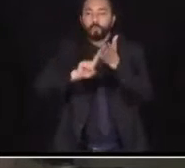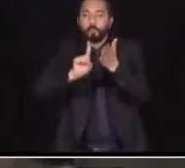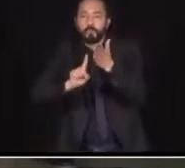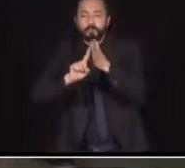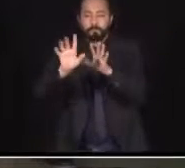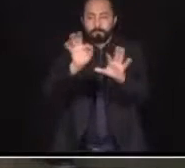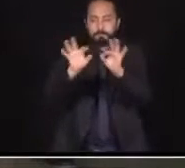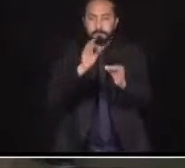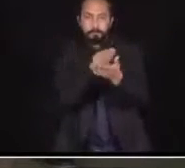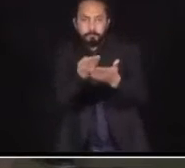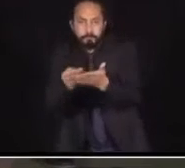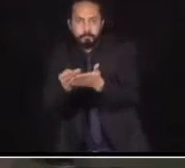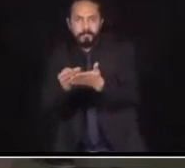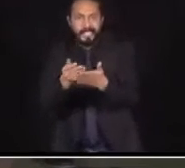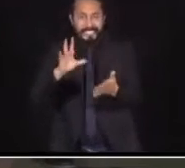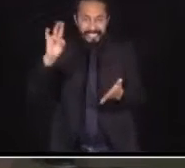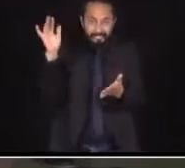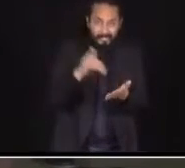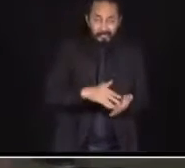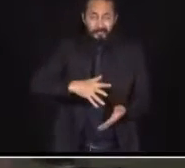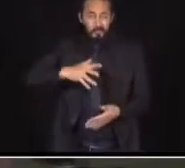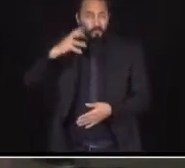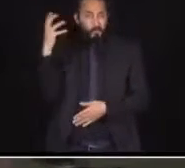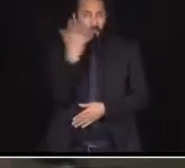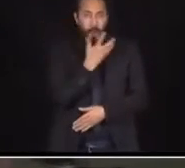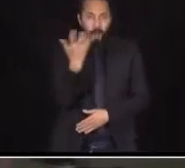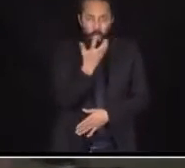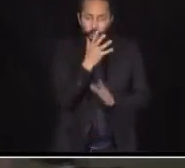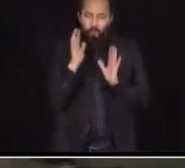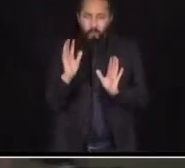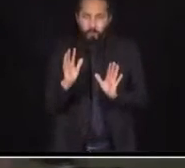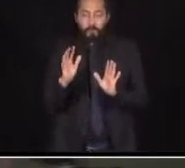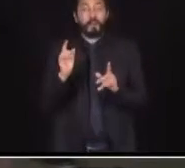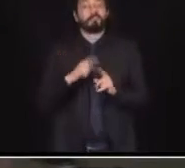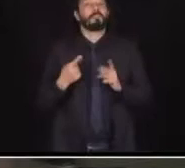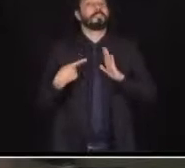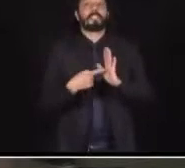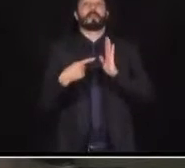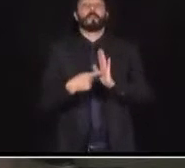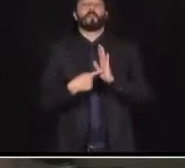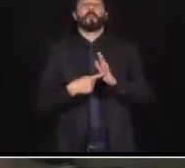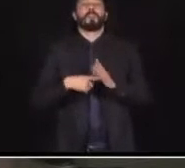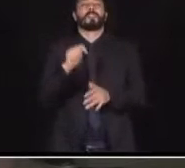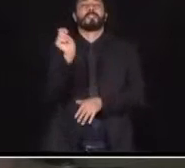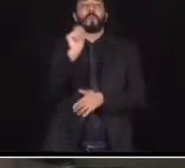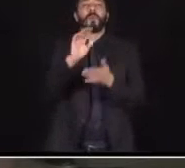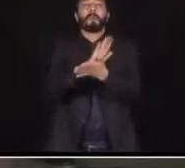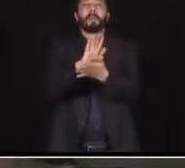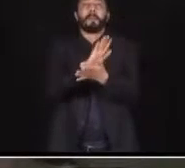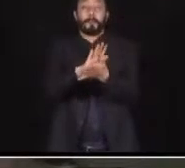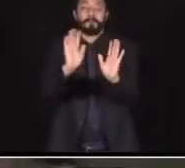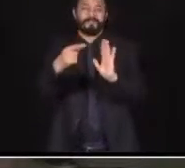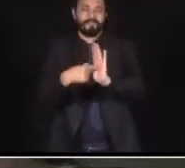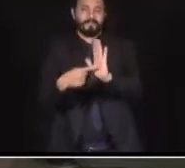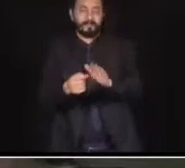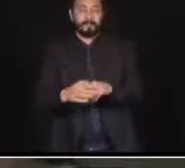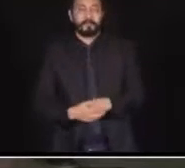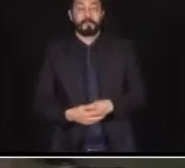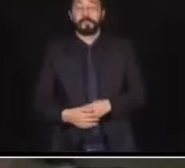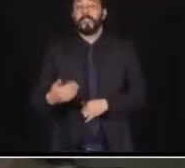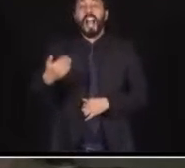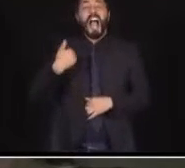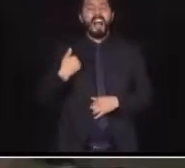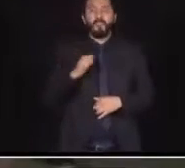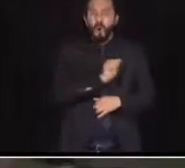have central procurement and I always use this example as toilet paper. So we have every agency out there and every